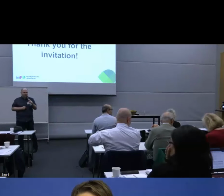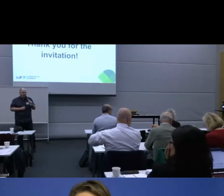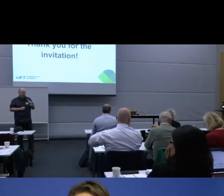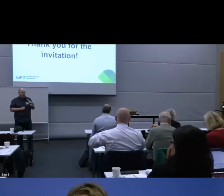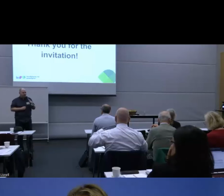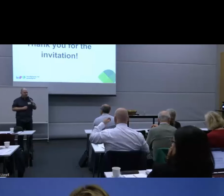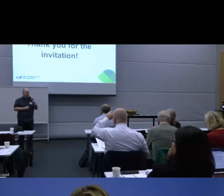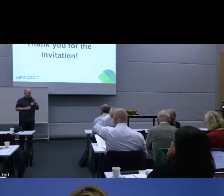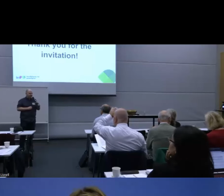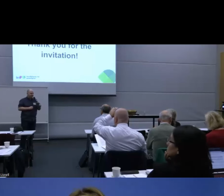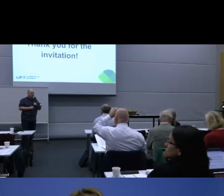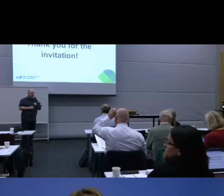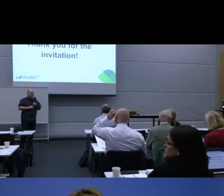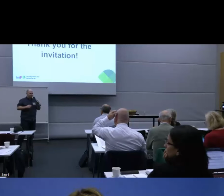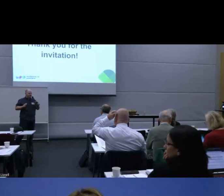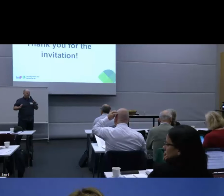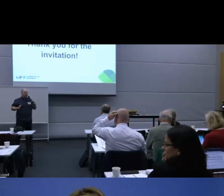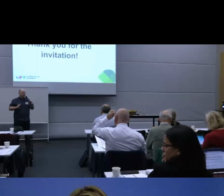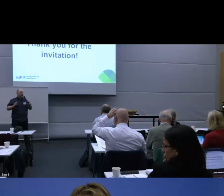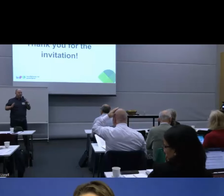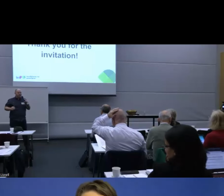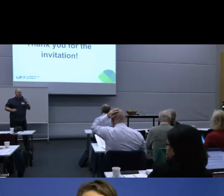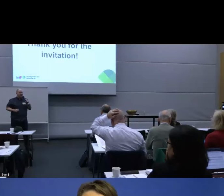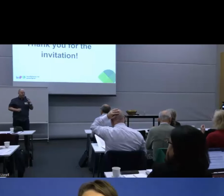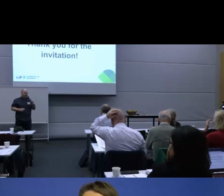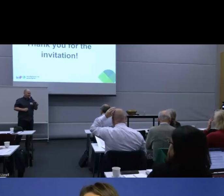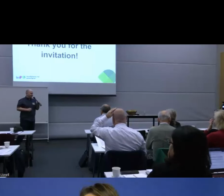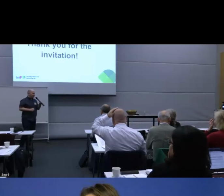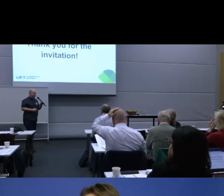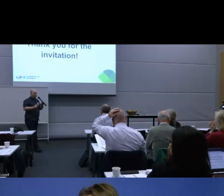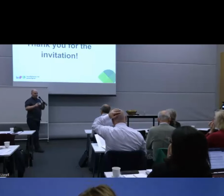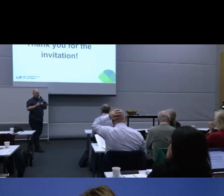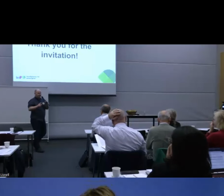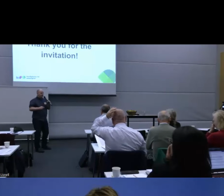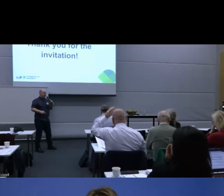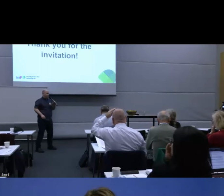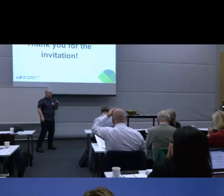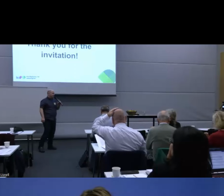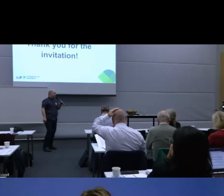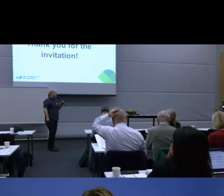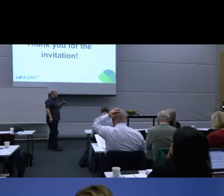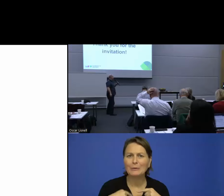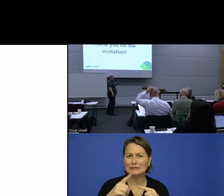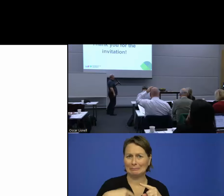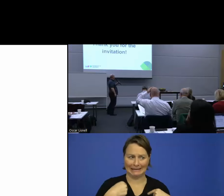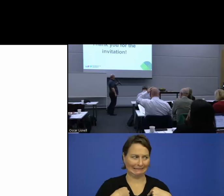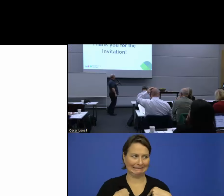I hope so, otherwise it's going to be 20 minutes of me giving an interpretive dance routine or something like that, which is a joke I shouldn't make because people will hold me to it.